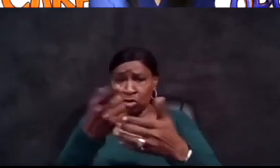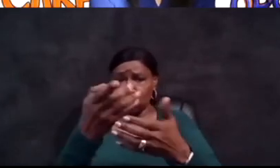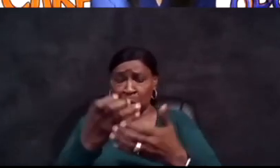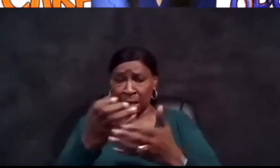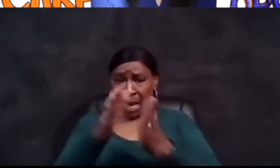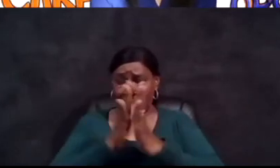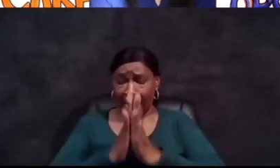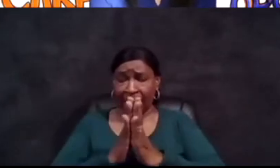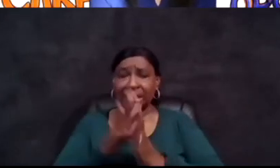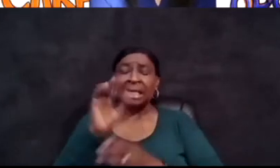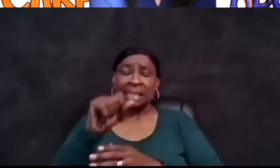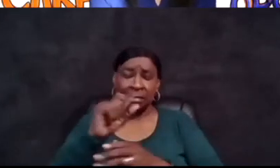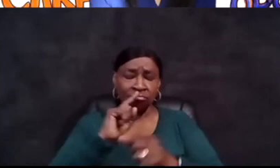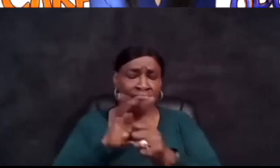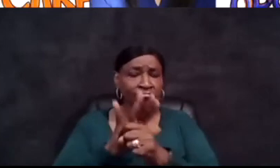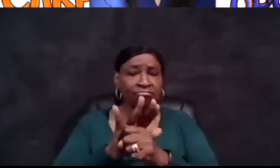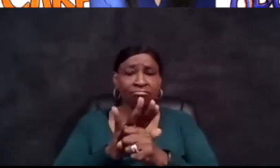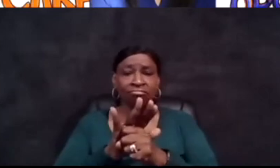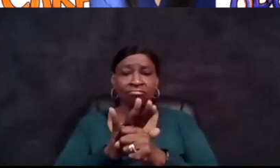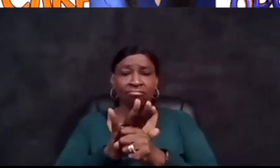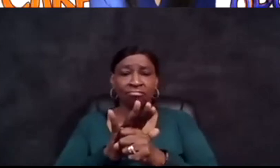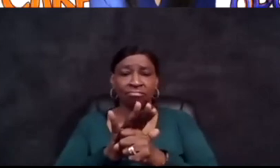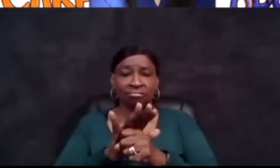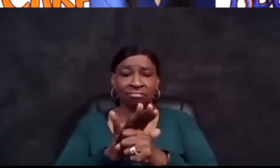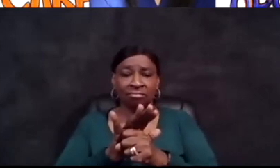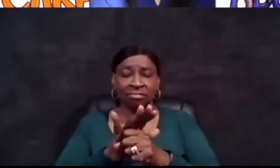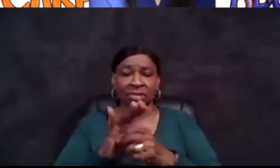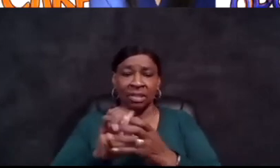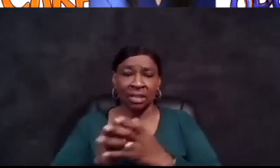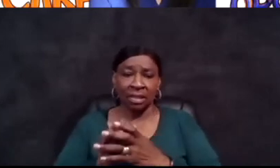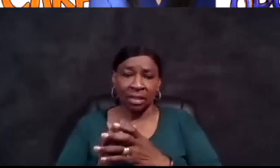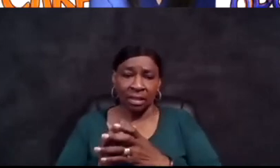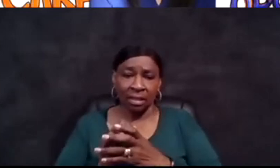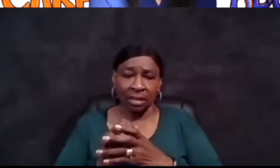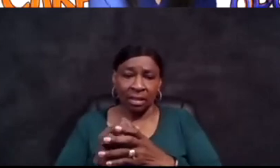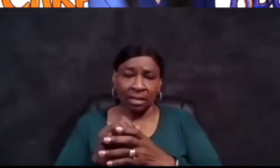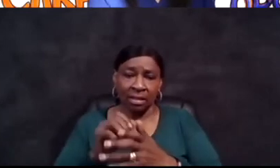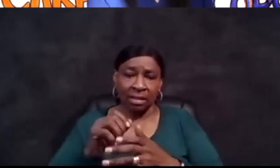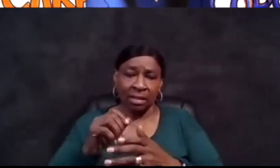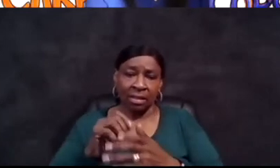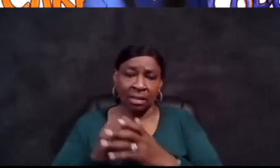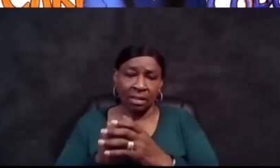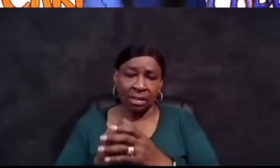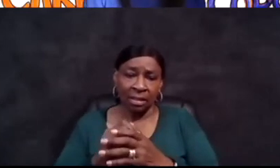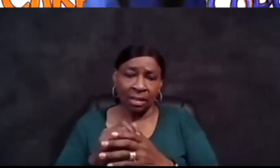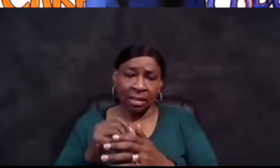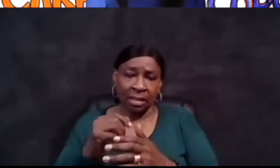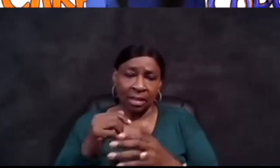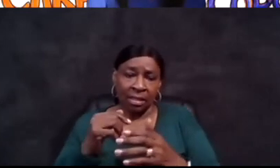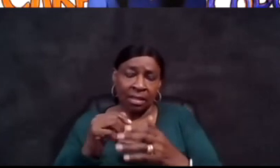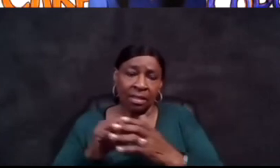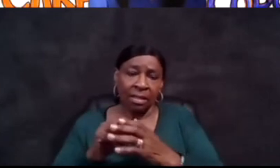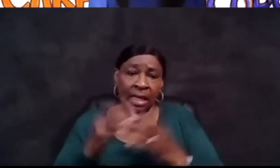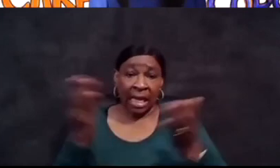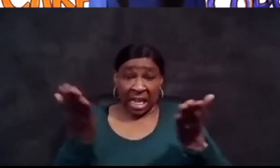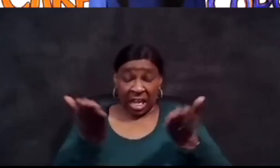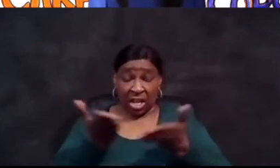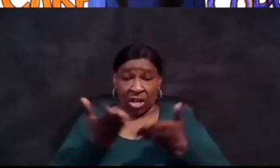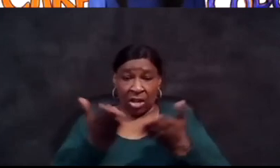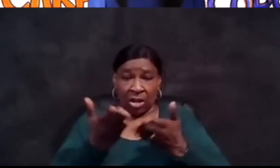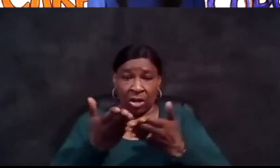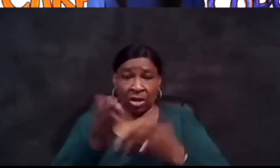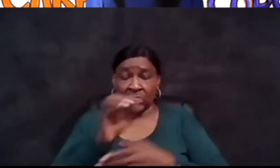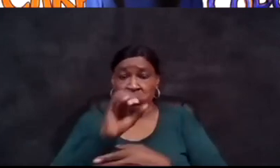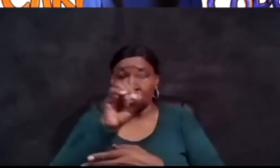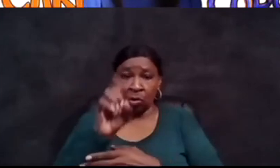Yeah, definitely. I mean, as you all know, I'm also a border scholar, and so I have a ton of questions. Okay, so here's a